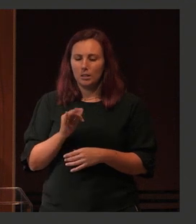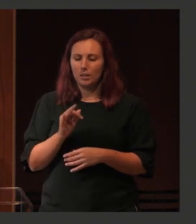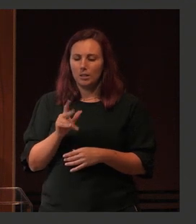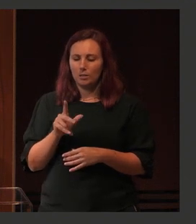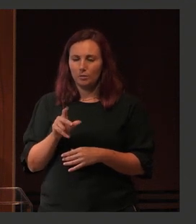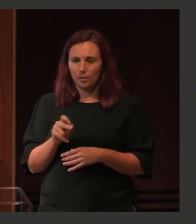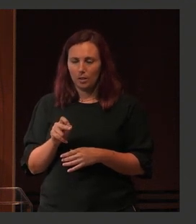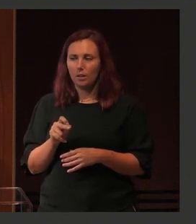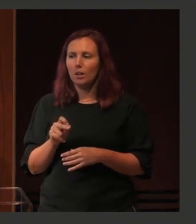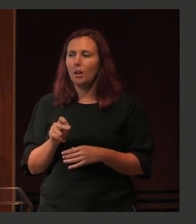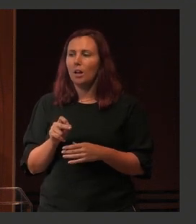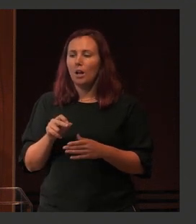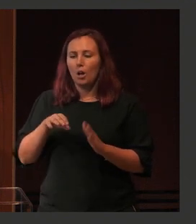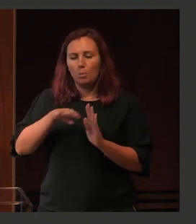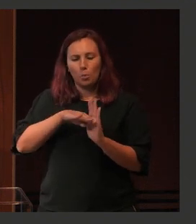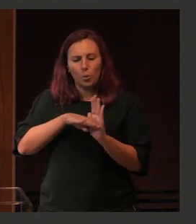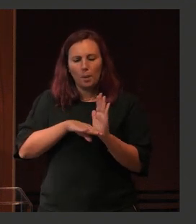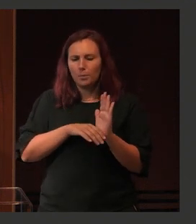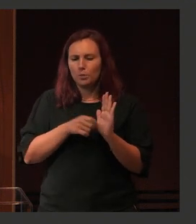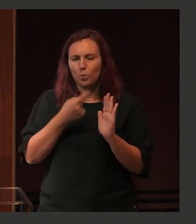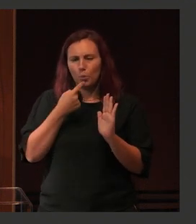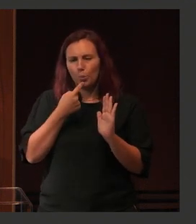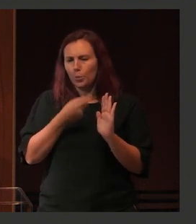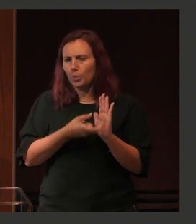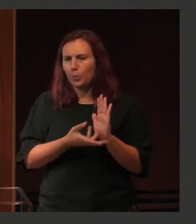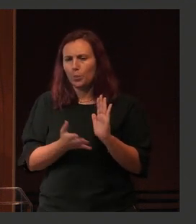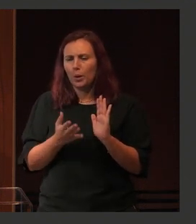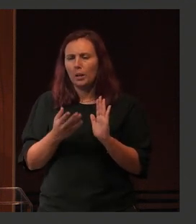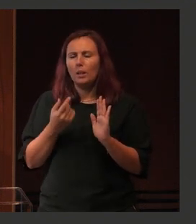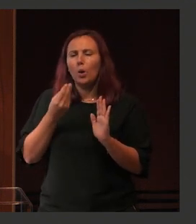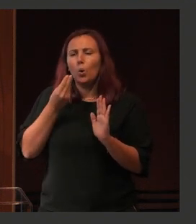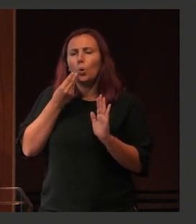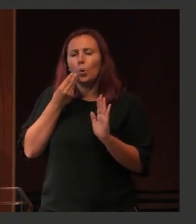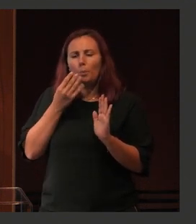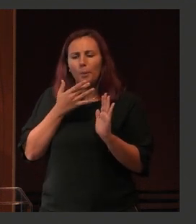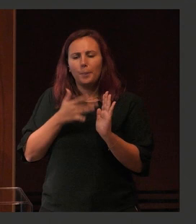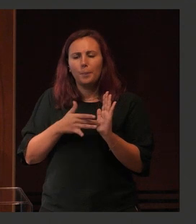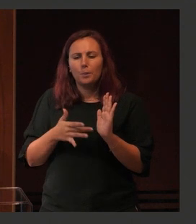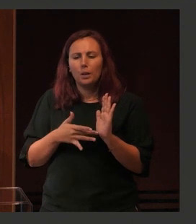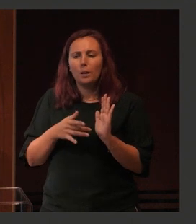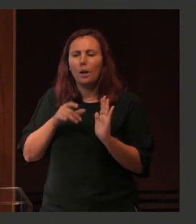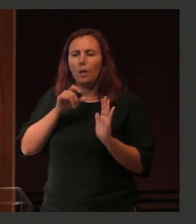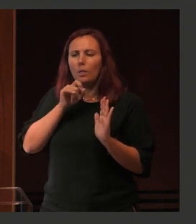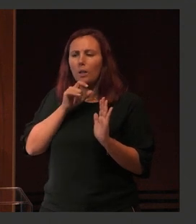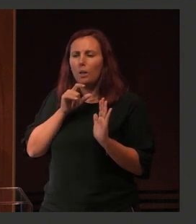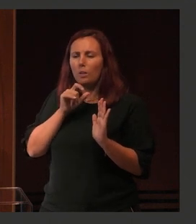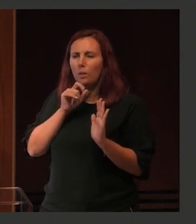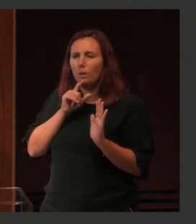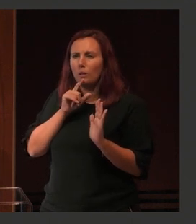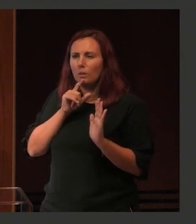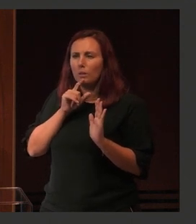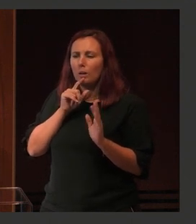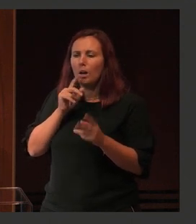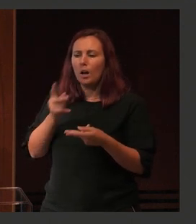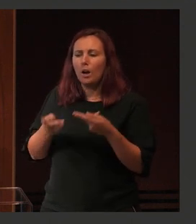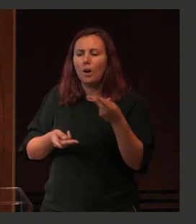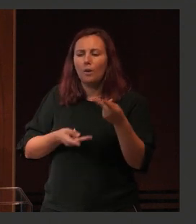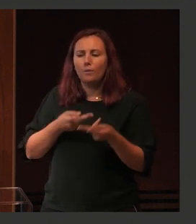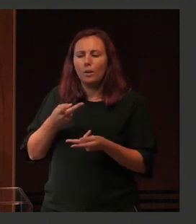programs how libraries can do an impact into sustainable development goals and how libraries can